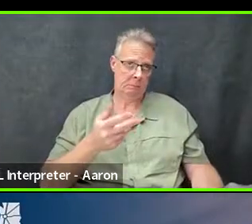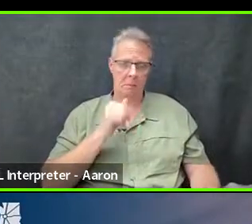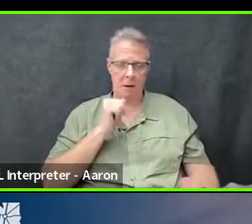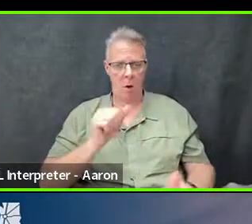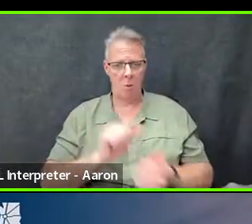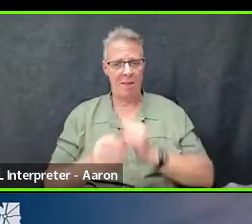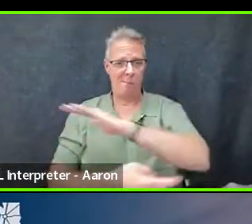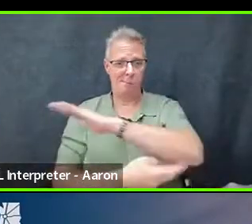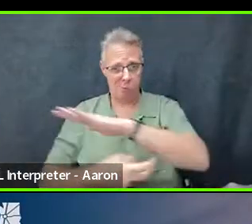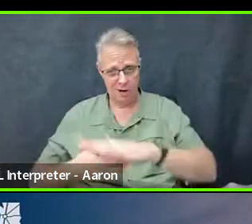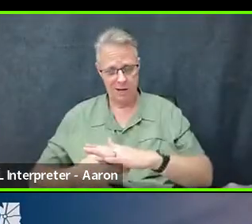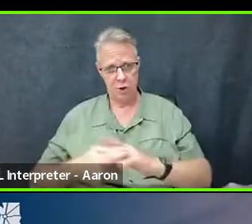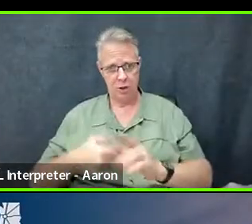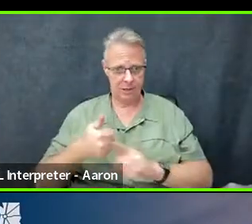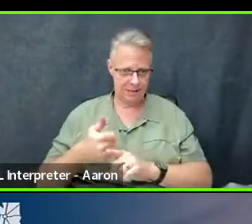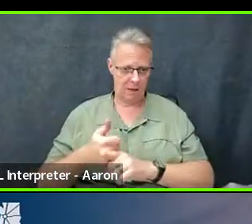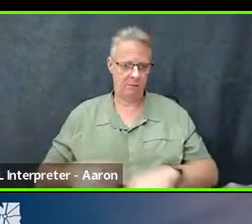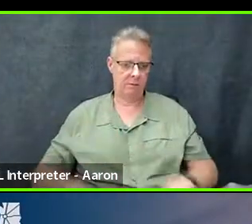bridge itself.